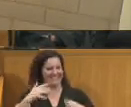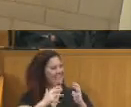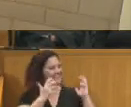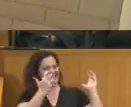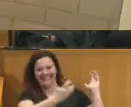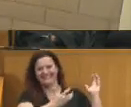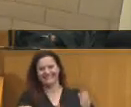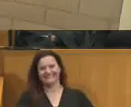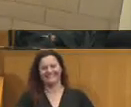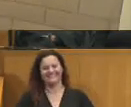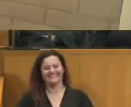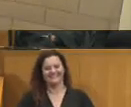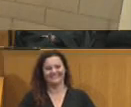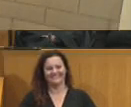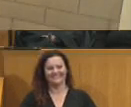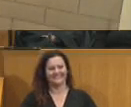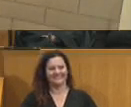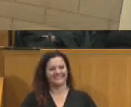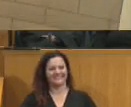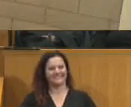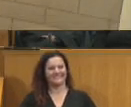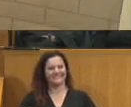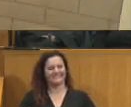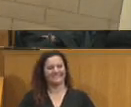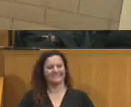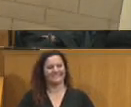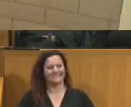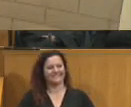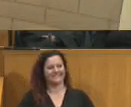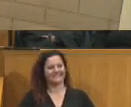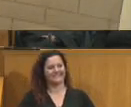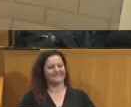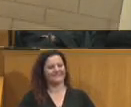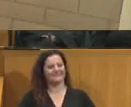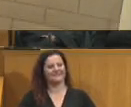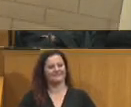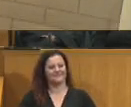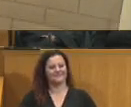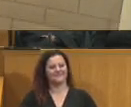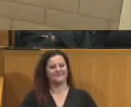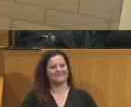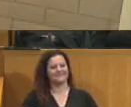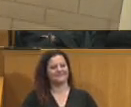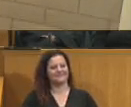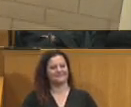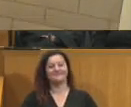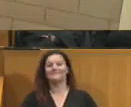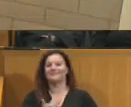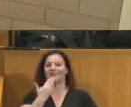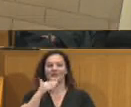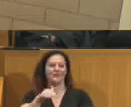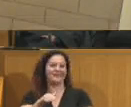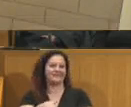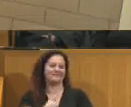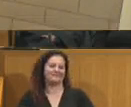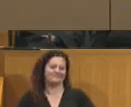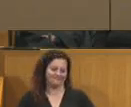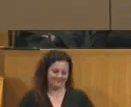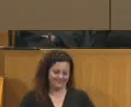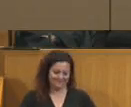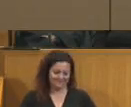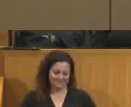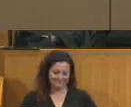All right, and here is your gift. Well, you do not have to carry this back to your seat. We will make sure that it gets delivered to your